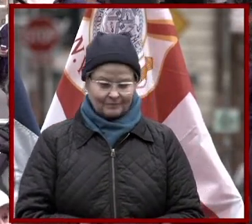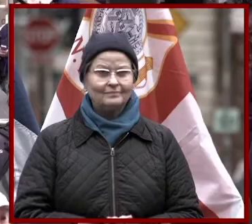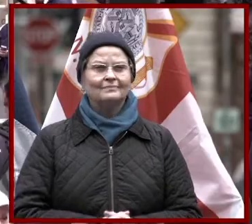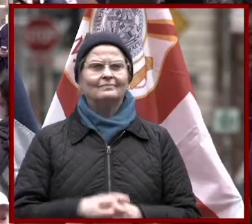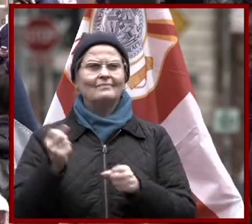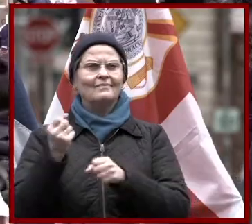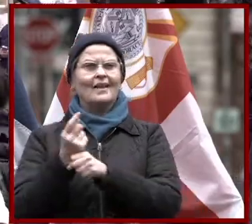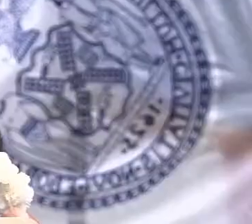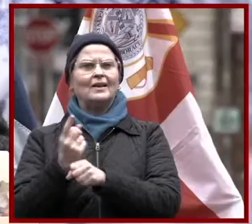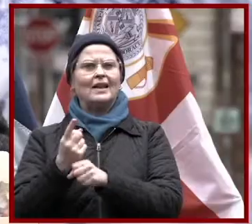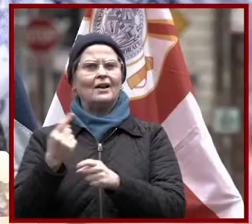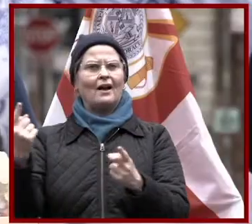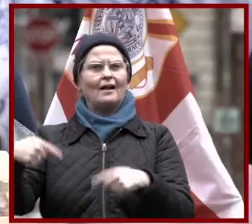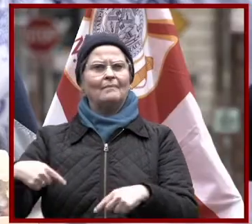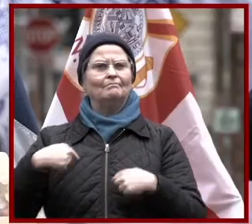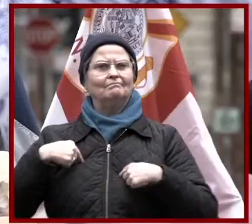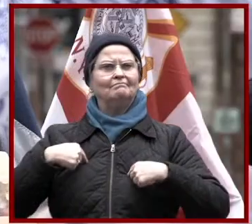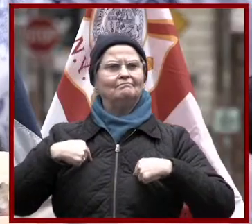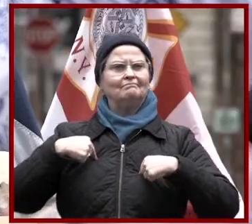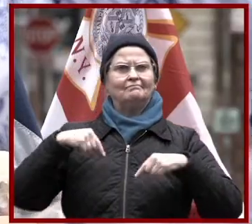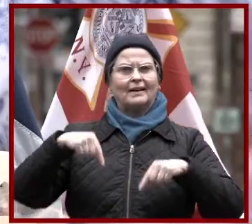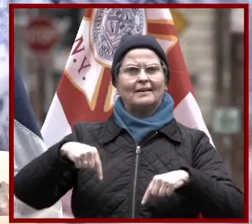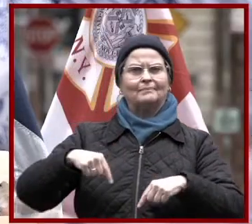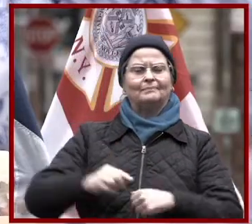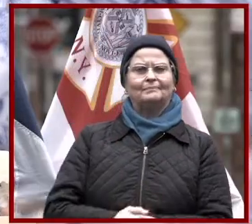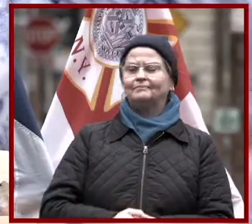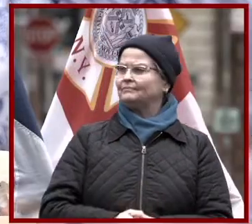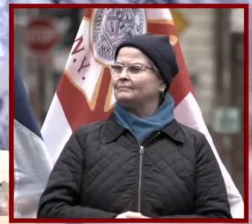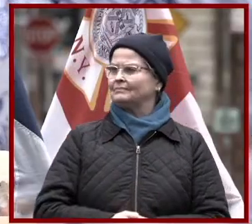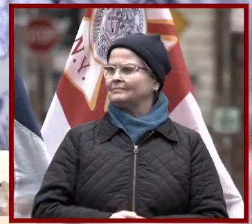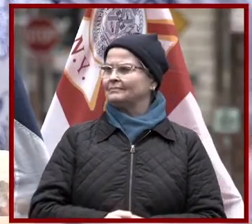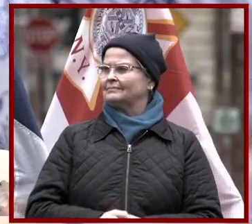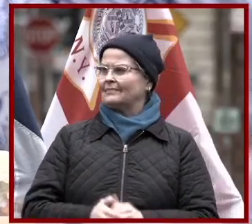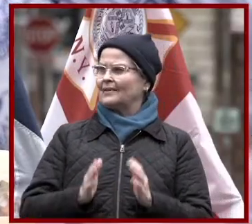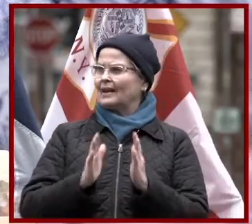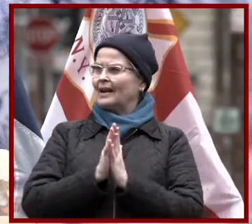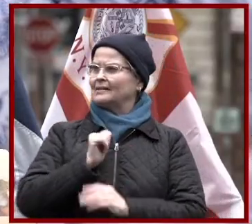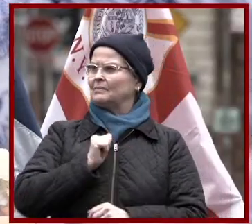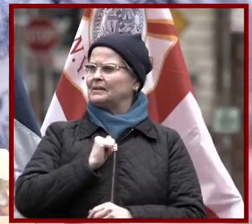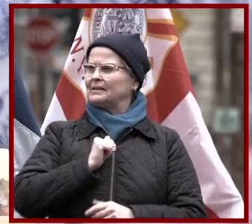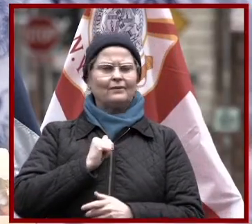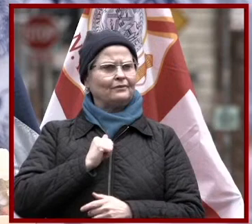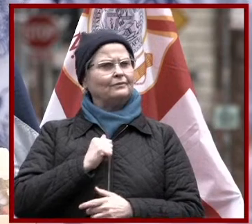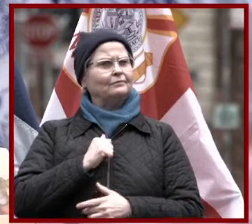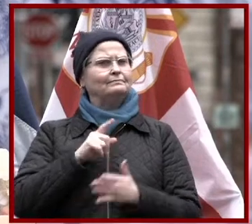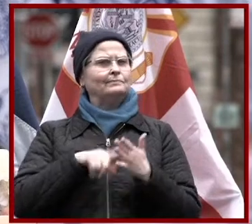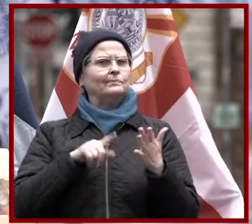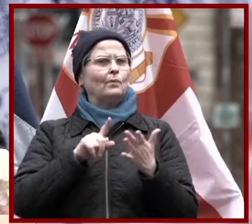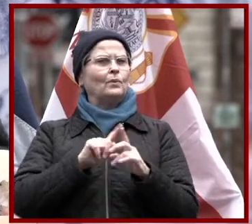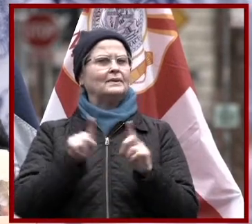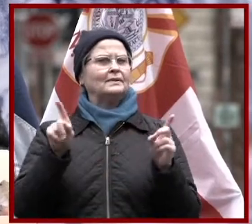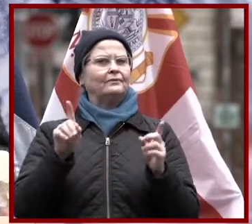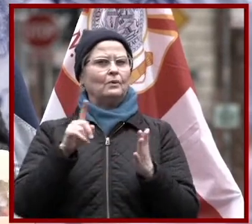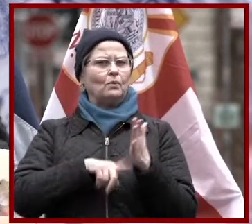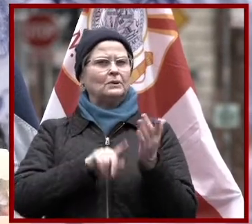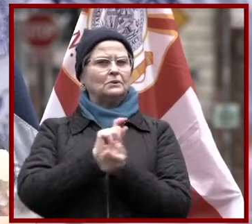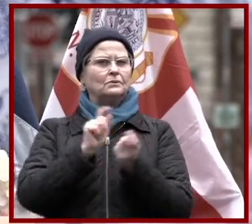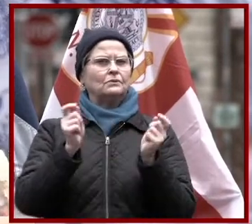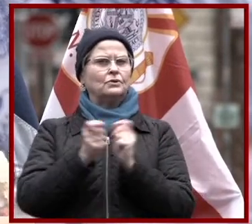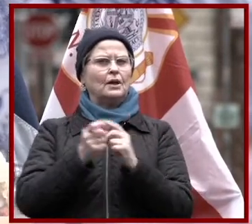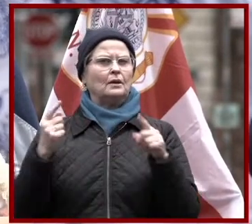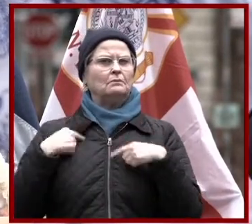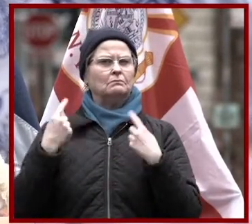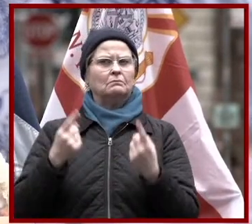Every year I come here, I ask myself, what has changed? What has changed since that